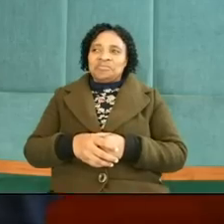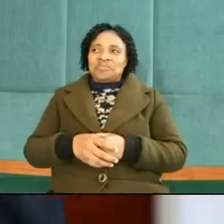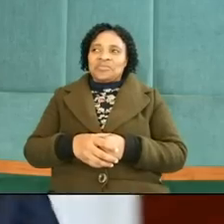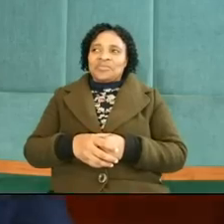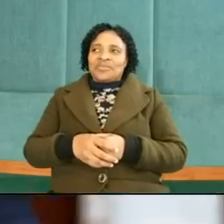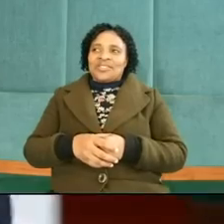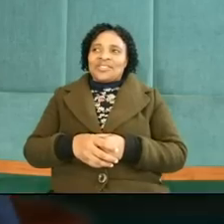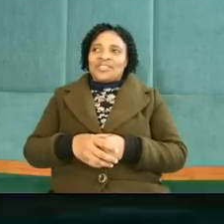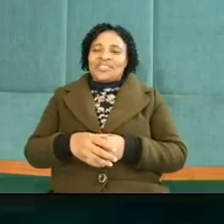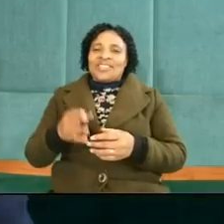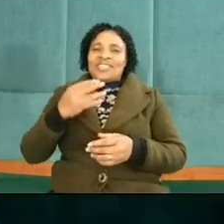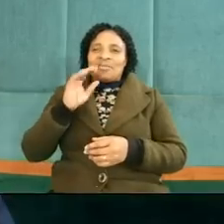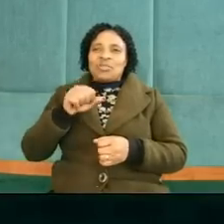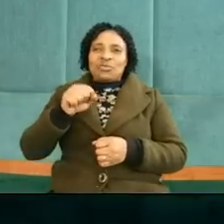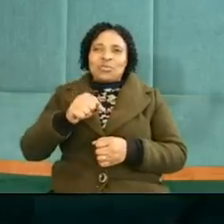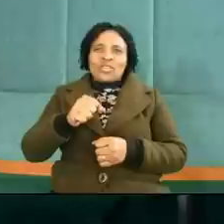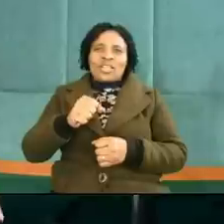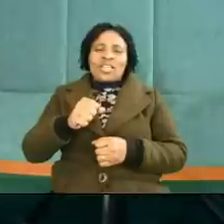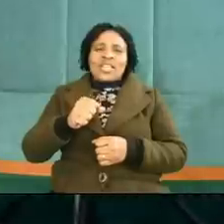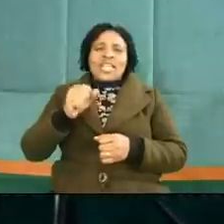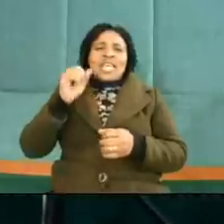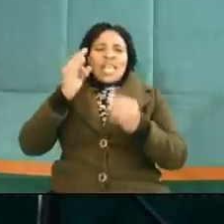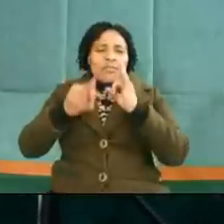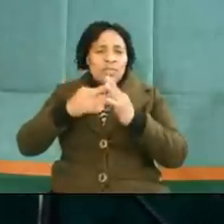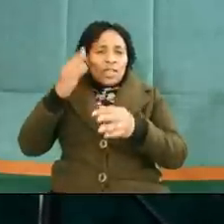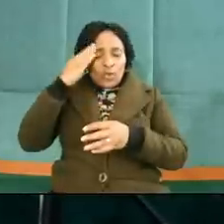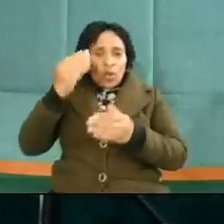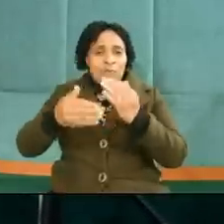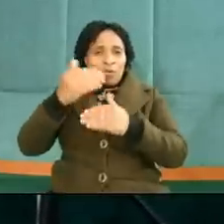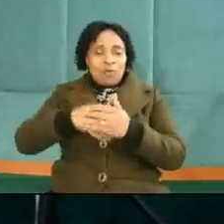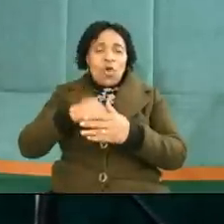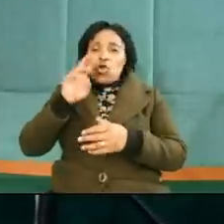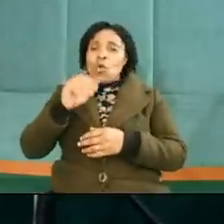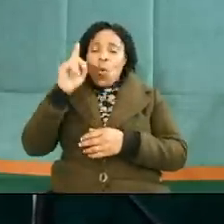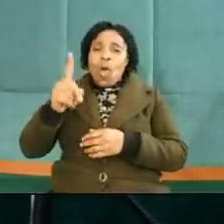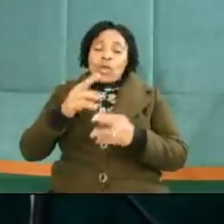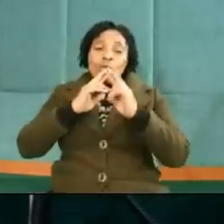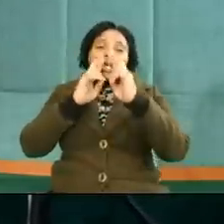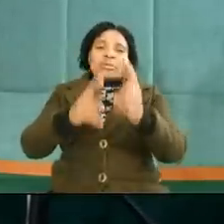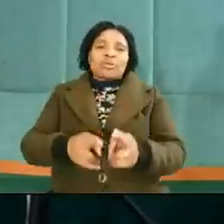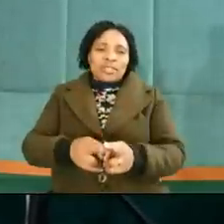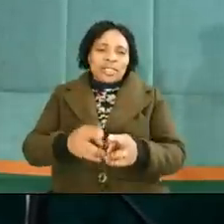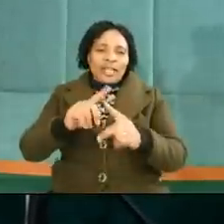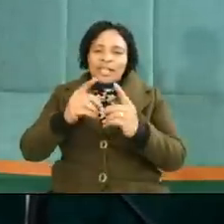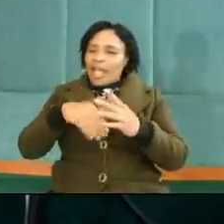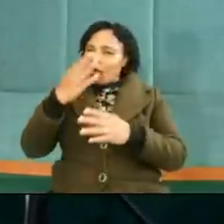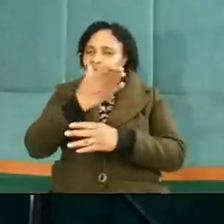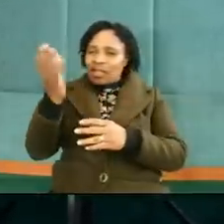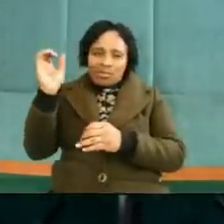Oh, Lord. Hey, if they know beforehand that ain't nobody responding, they're not going out